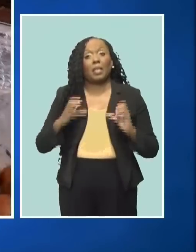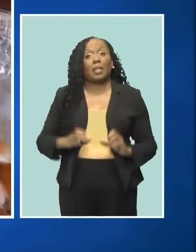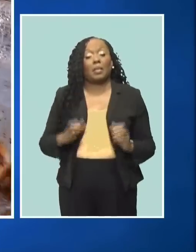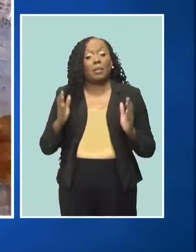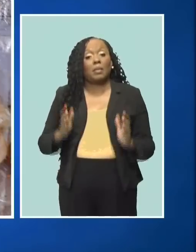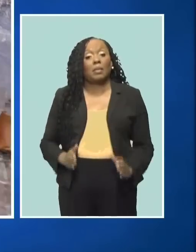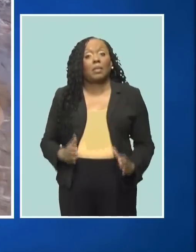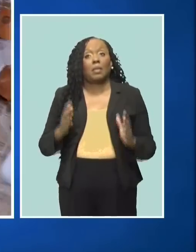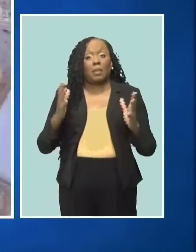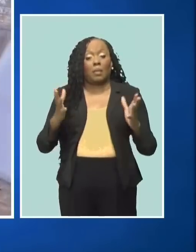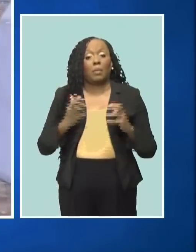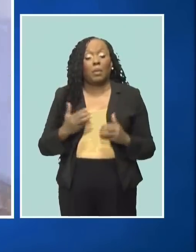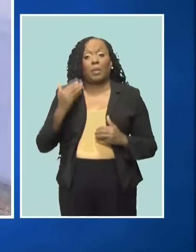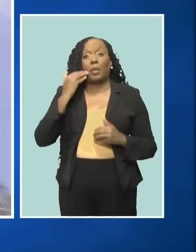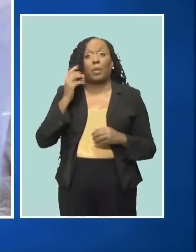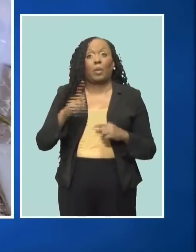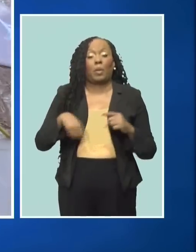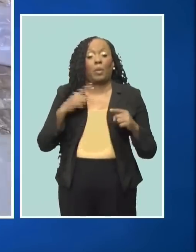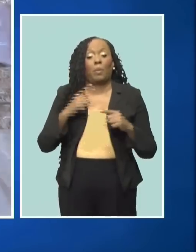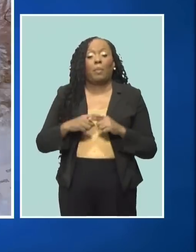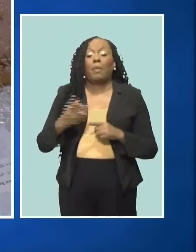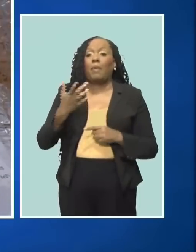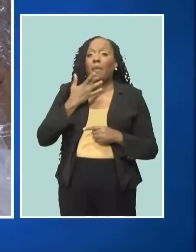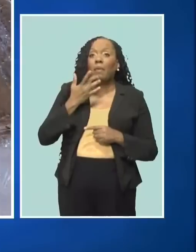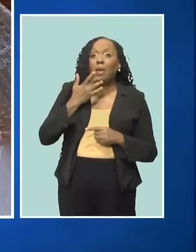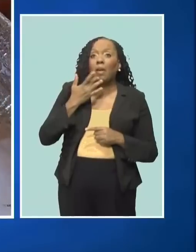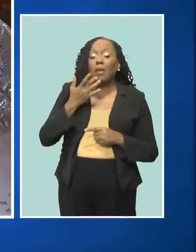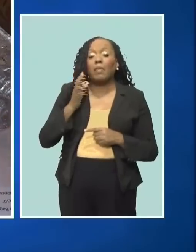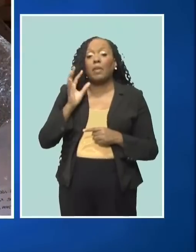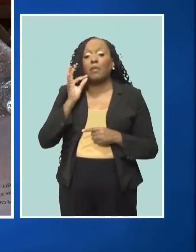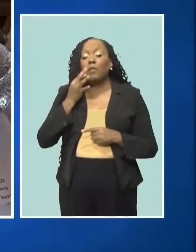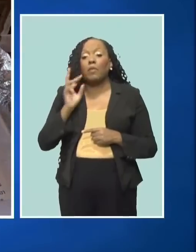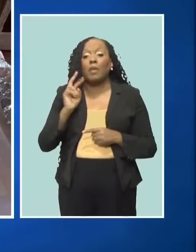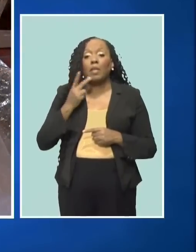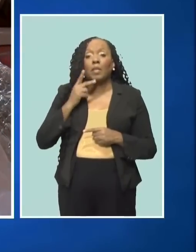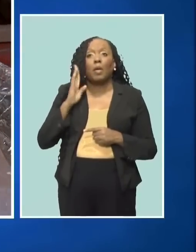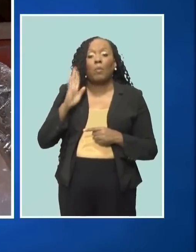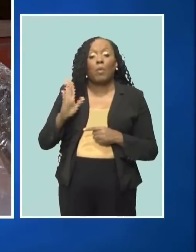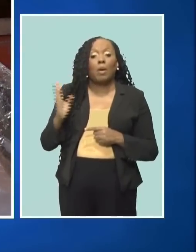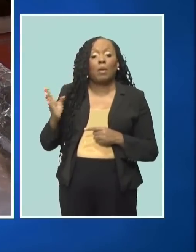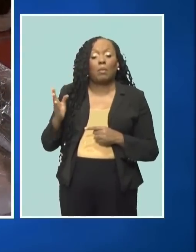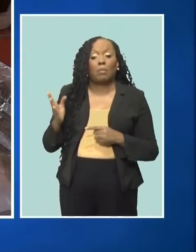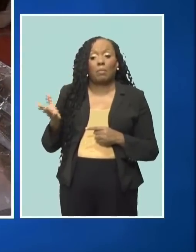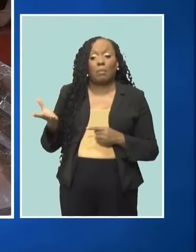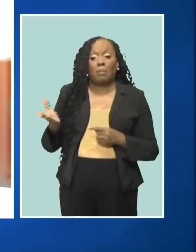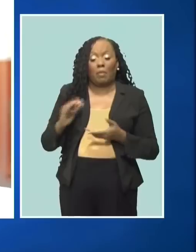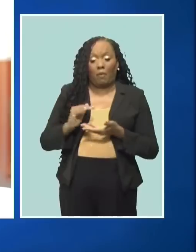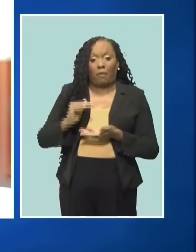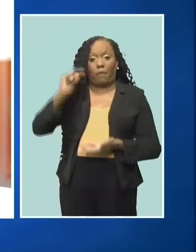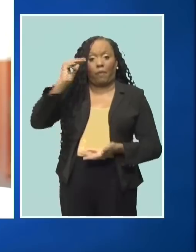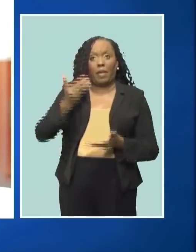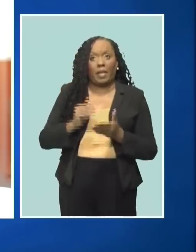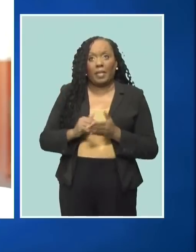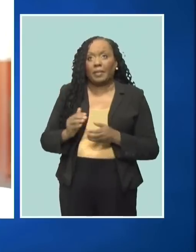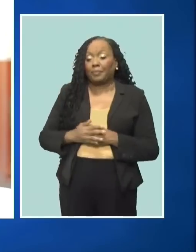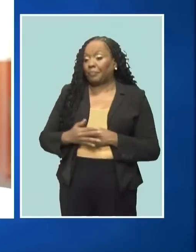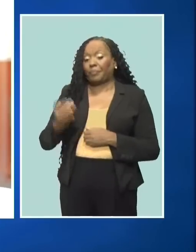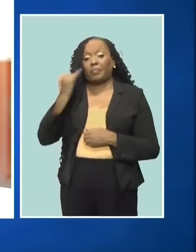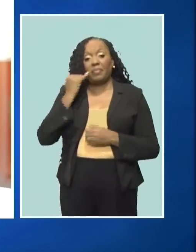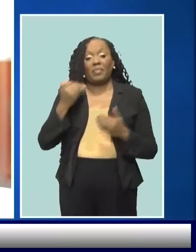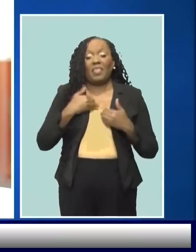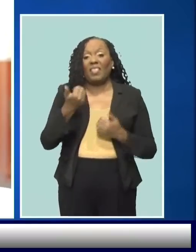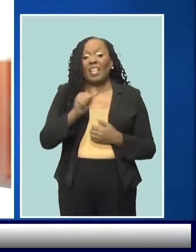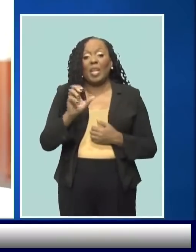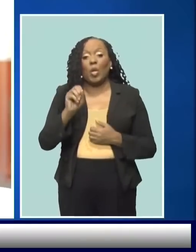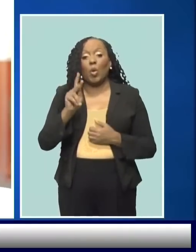want to know when their favorite local produce will return. We come in looking to see tray empty. And if I get any okras, if I get any money,